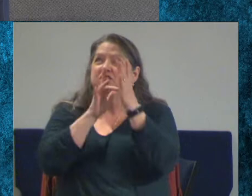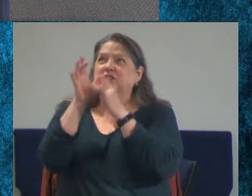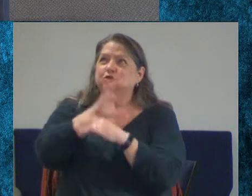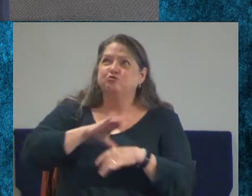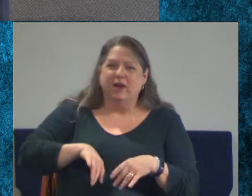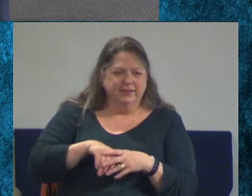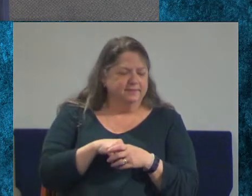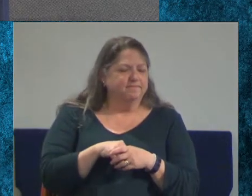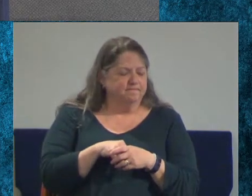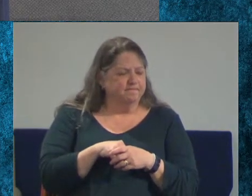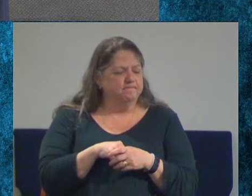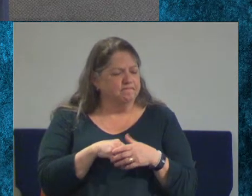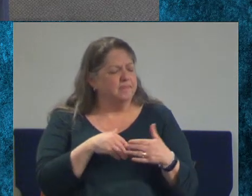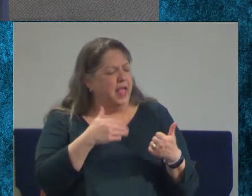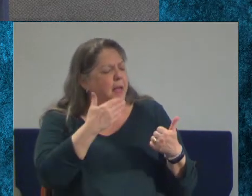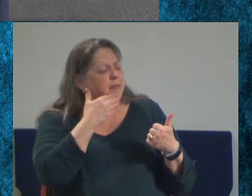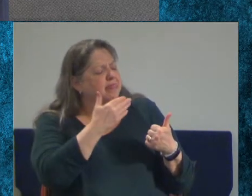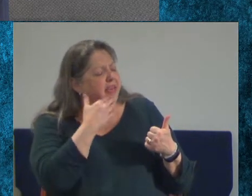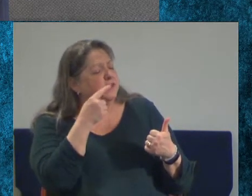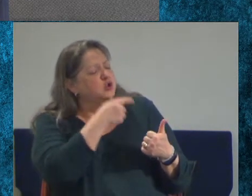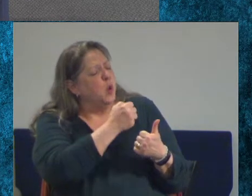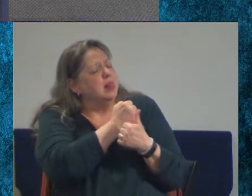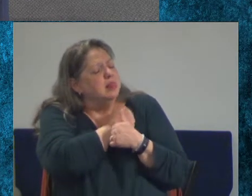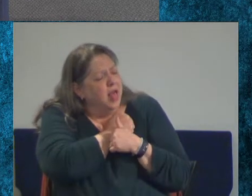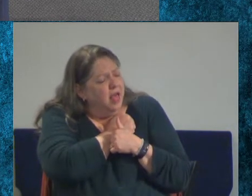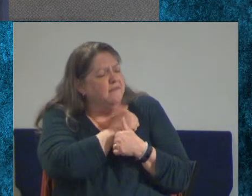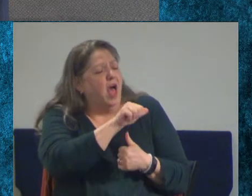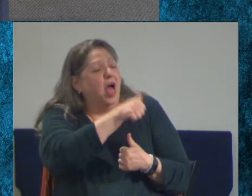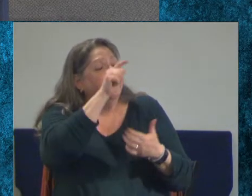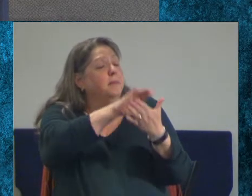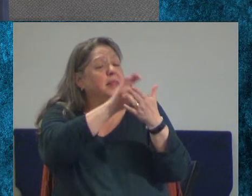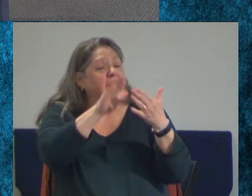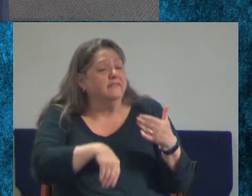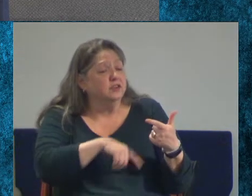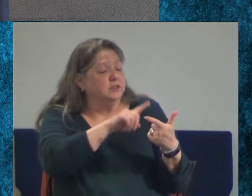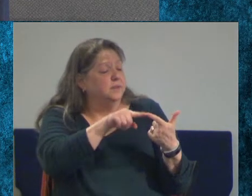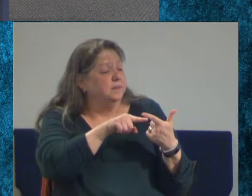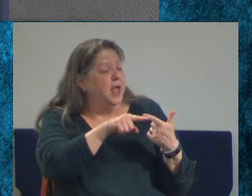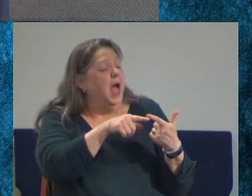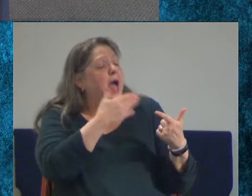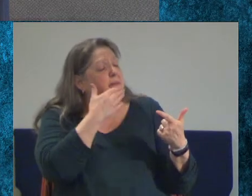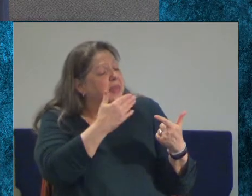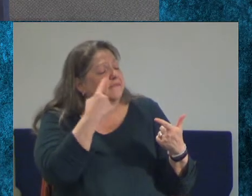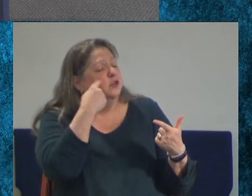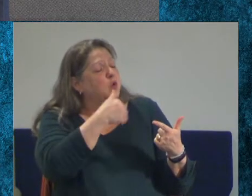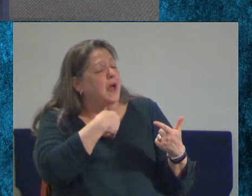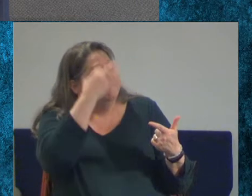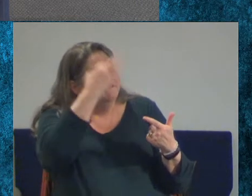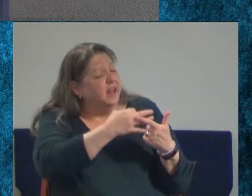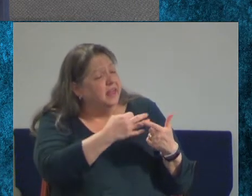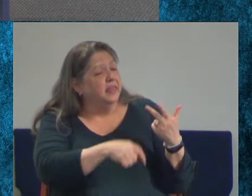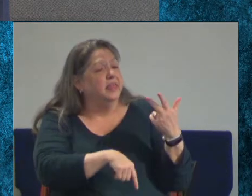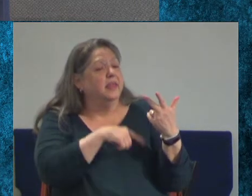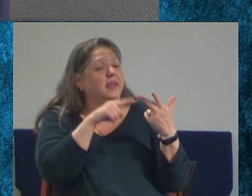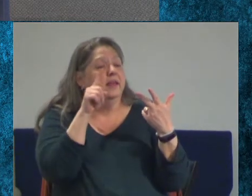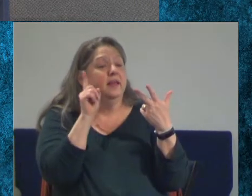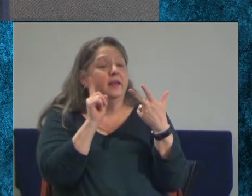saints. He's thankful for Philemon's faith in the Lord. But I want you to notice point three.